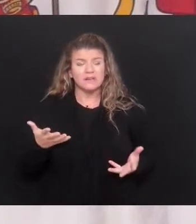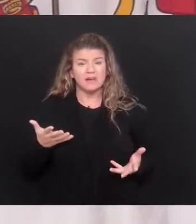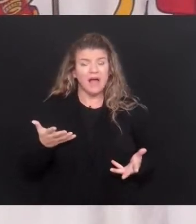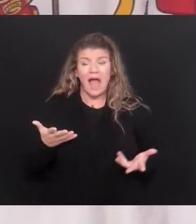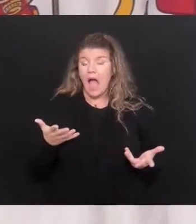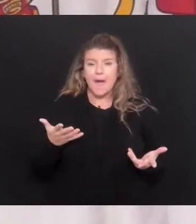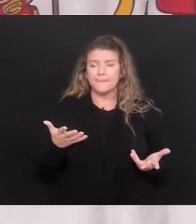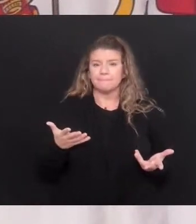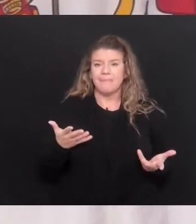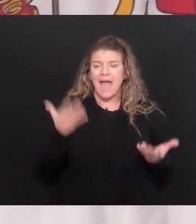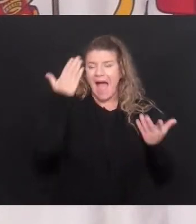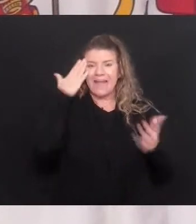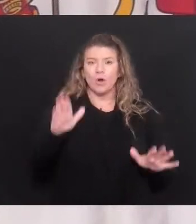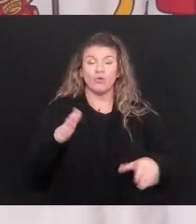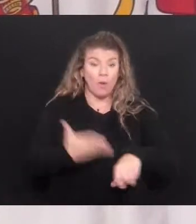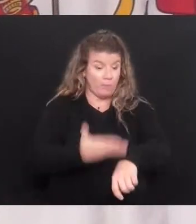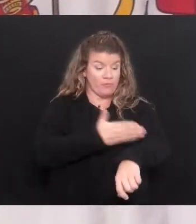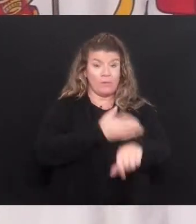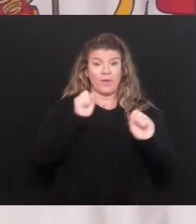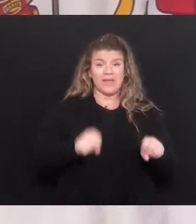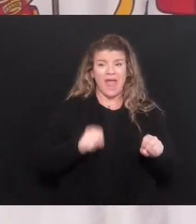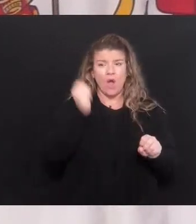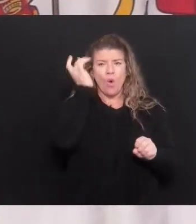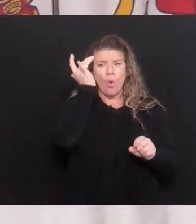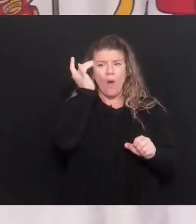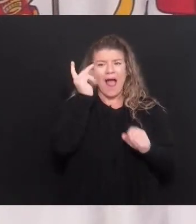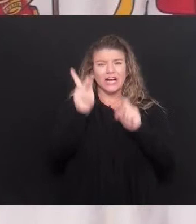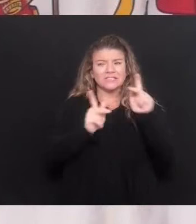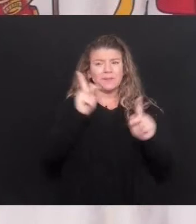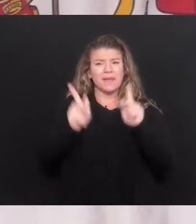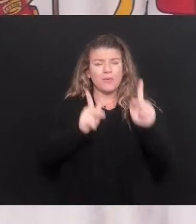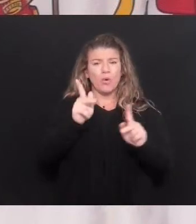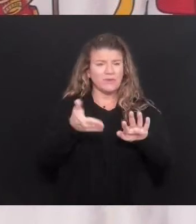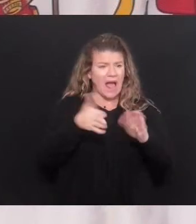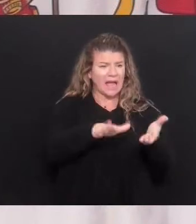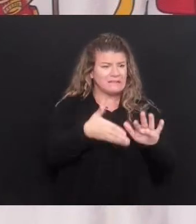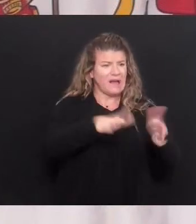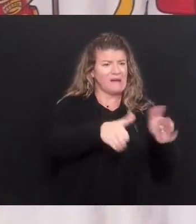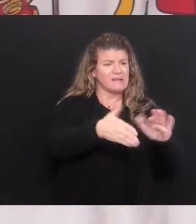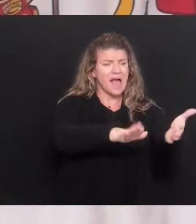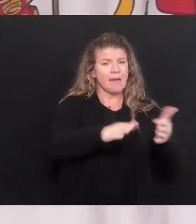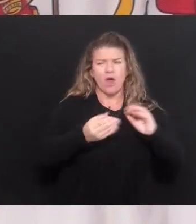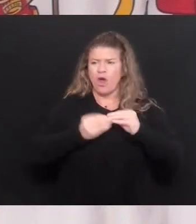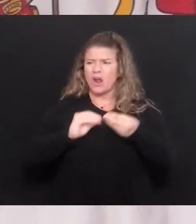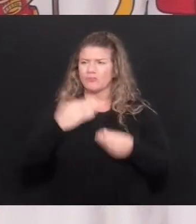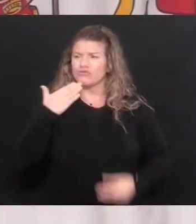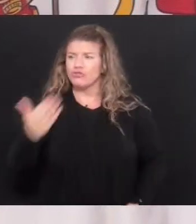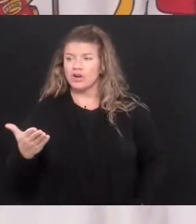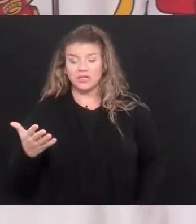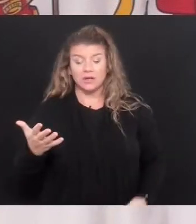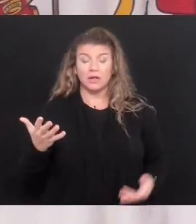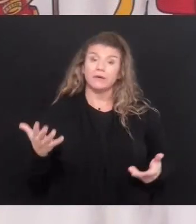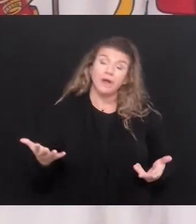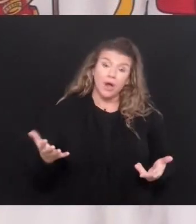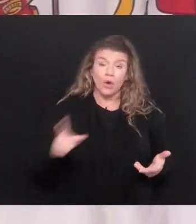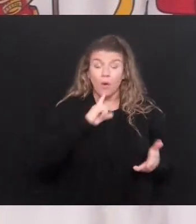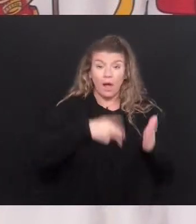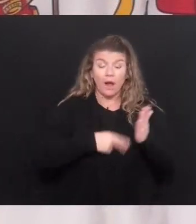I don't know how much better we can get, and why are all these people continuing to die? Well, the net of the whole thing